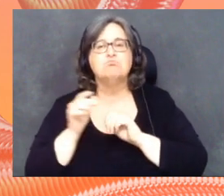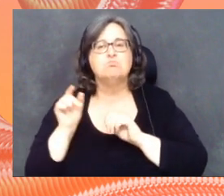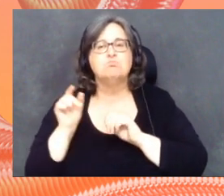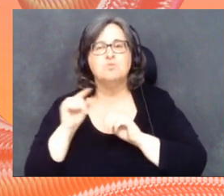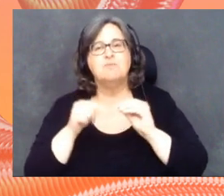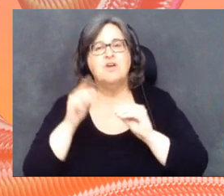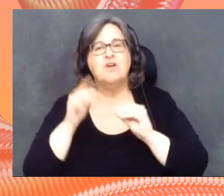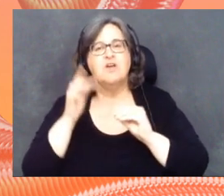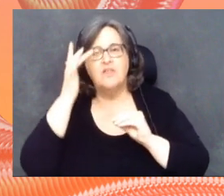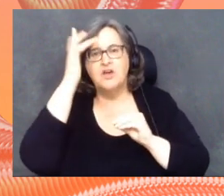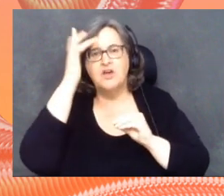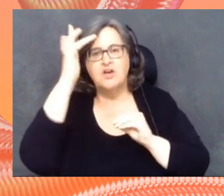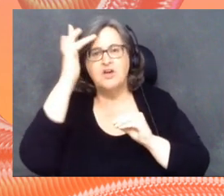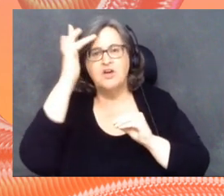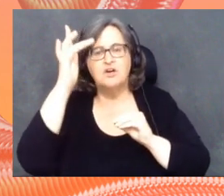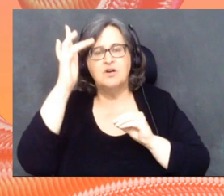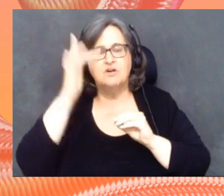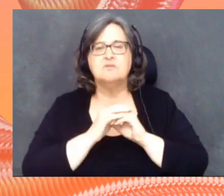intelligence. She's about using our